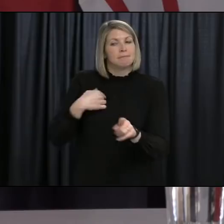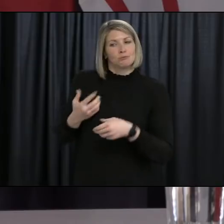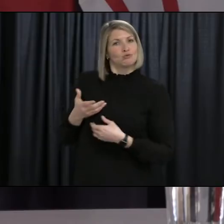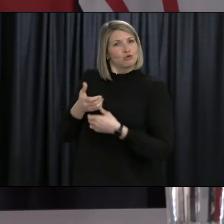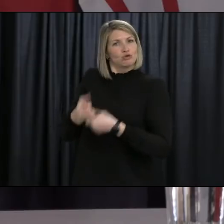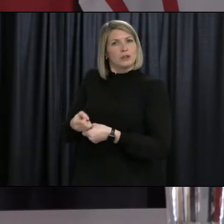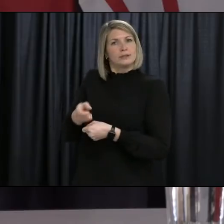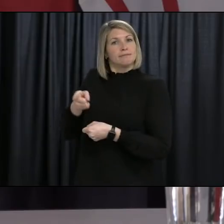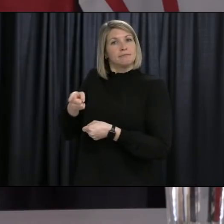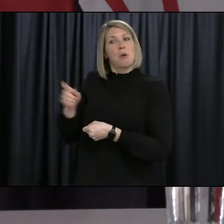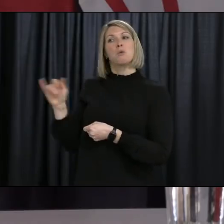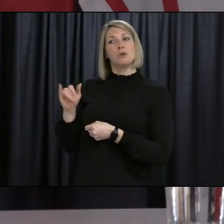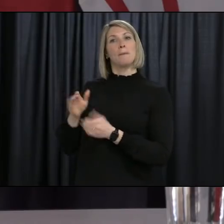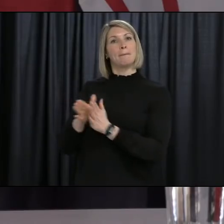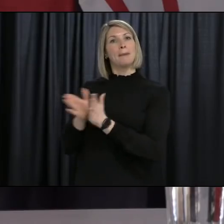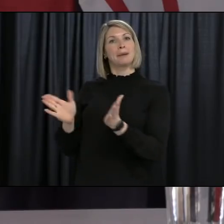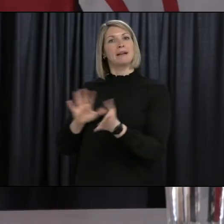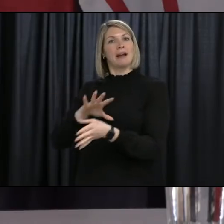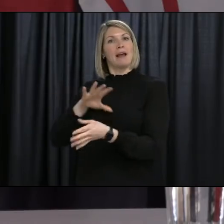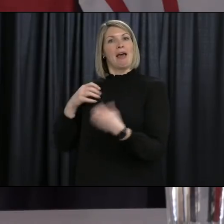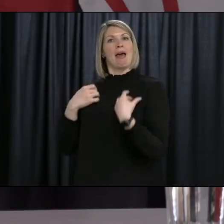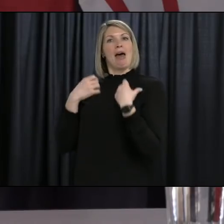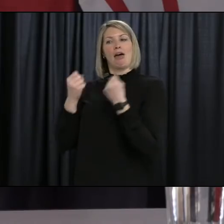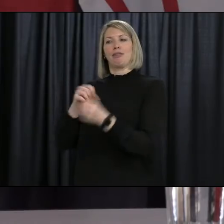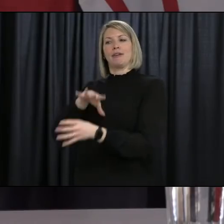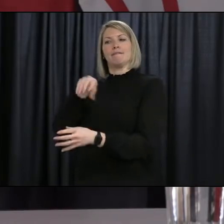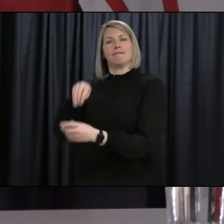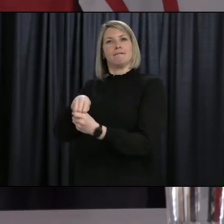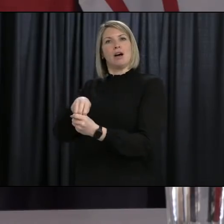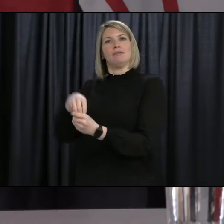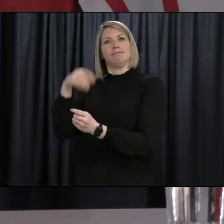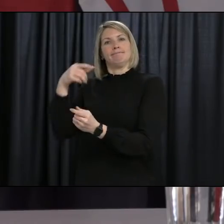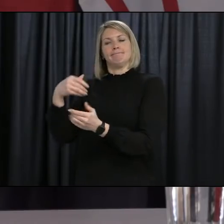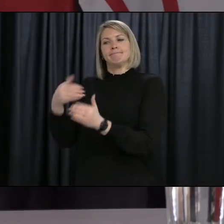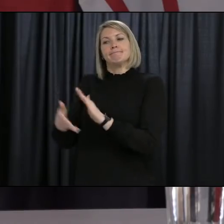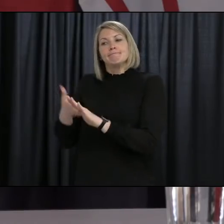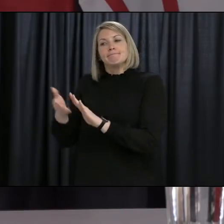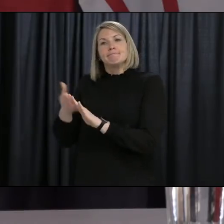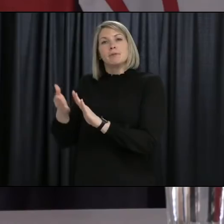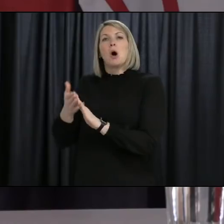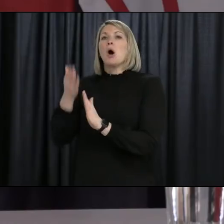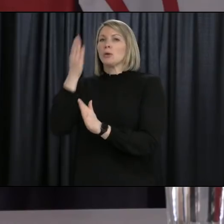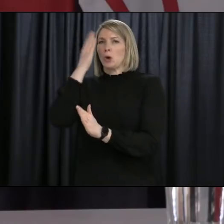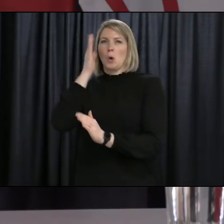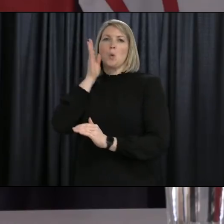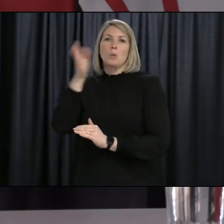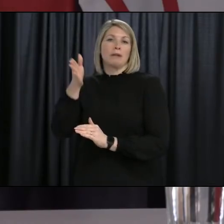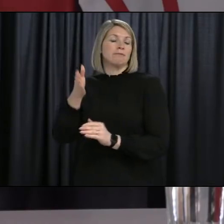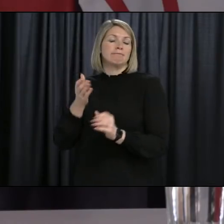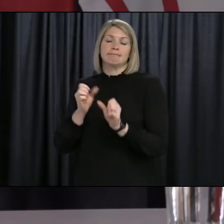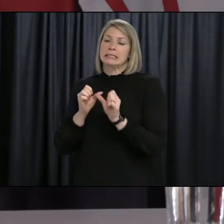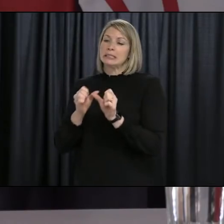public health officials that we can continue to navigate this in a safe and effective manner.